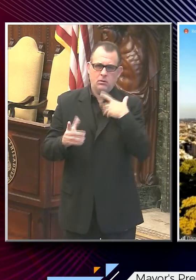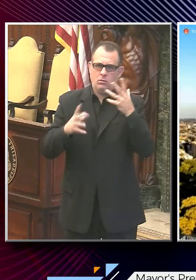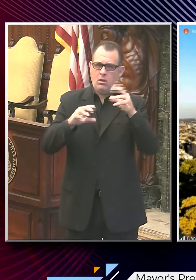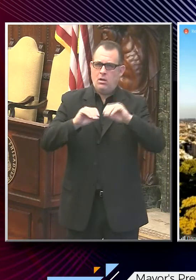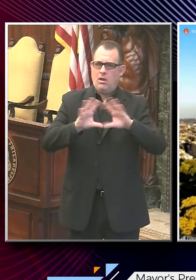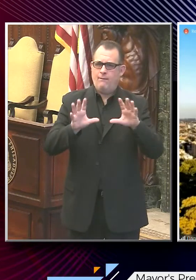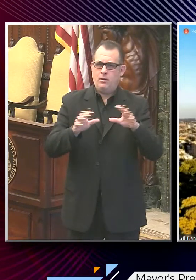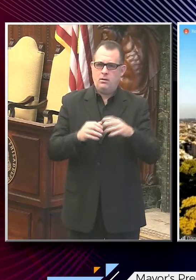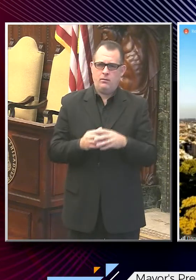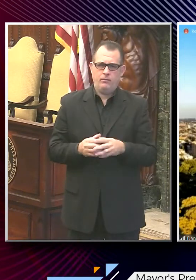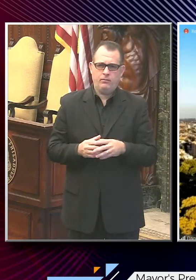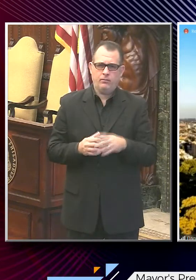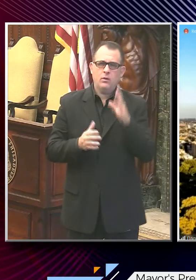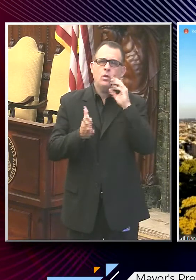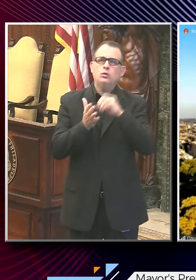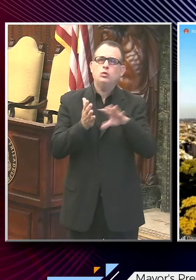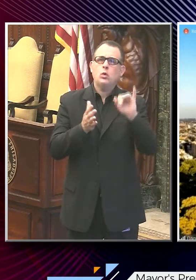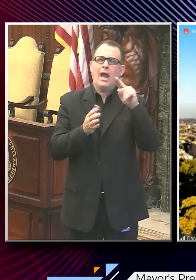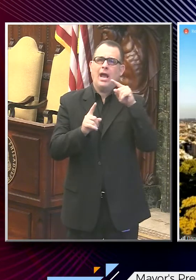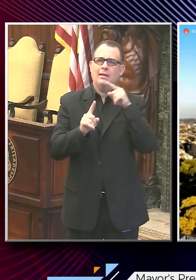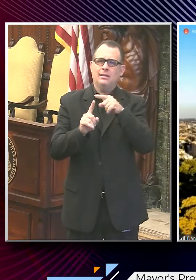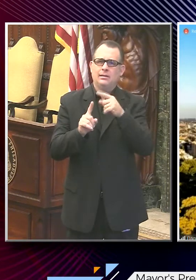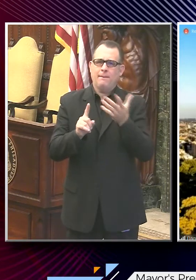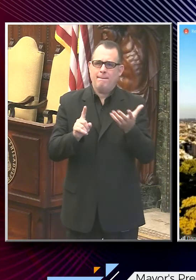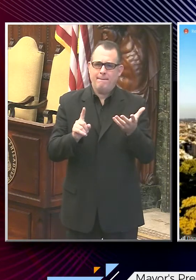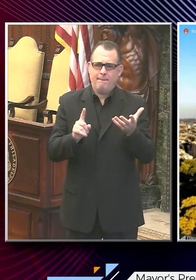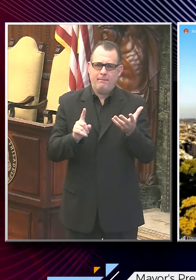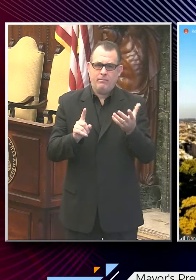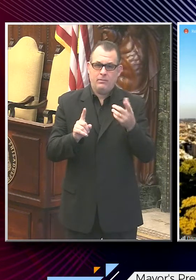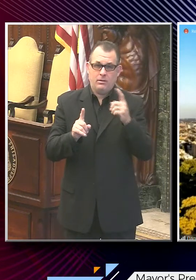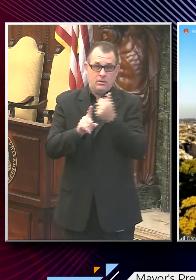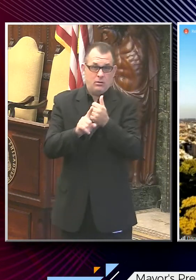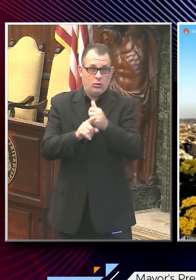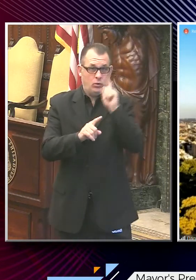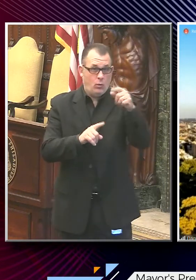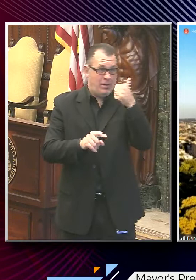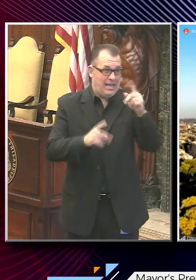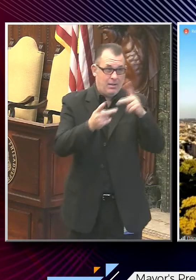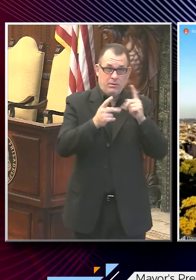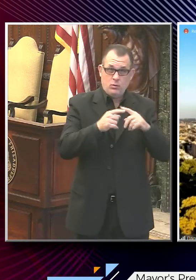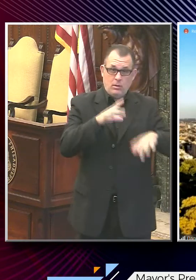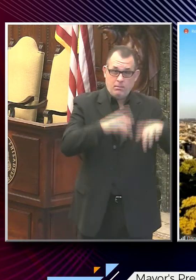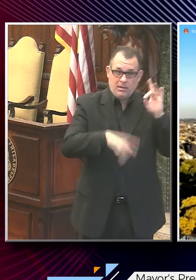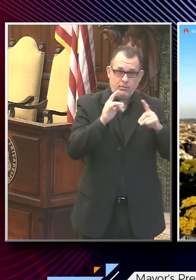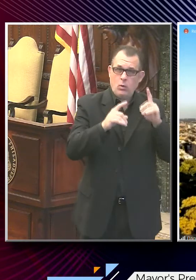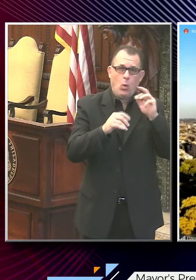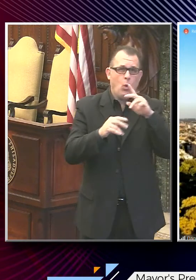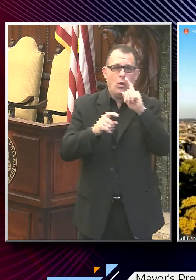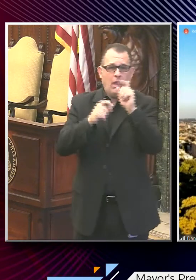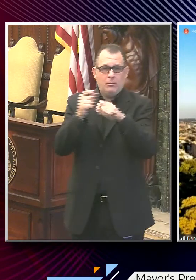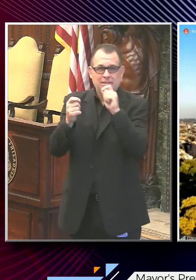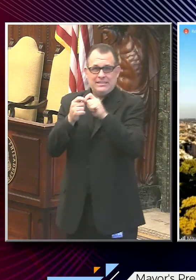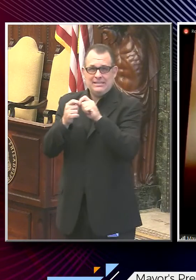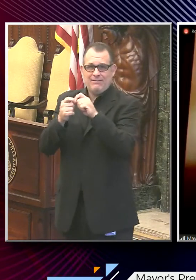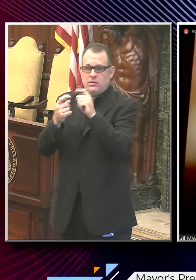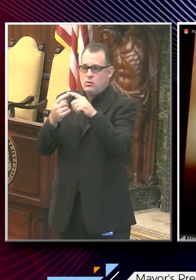student ID. Can they still go to any site, or is it a specific site that matches an ID? I'm not sure. I think